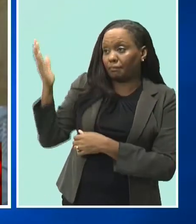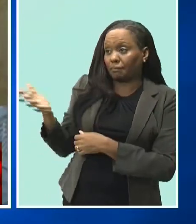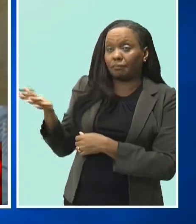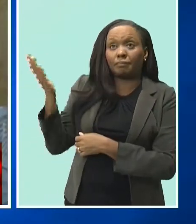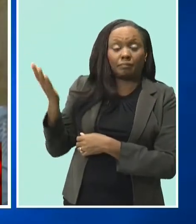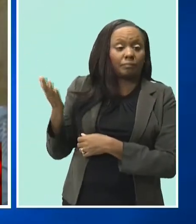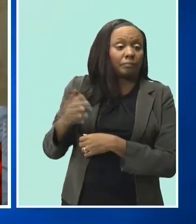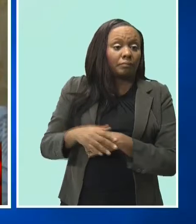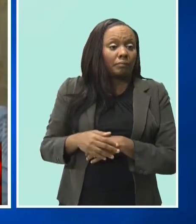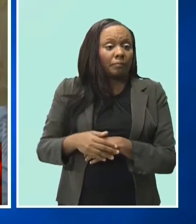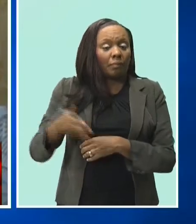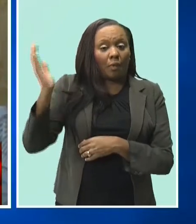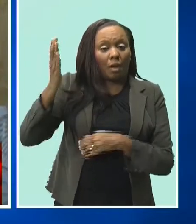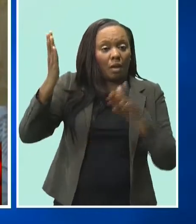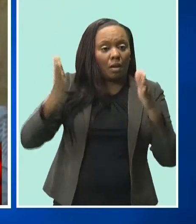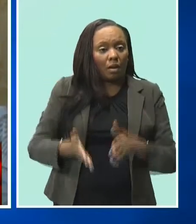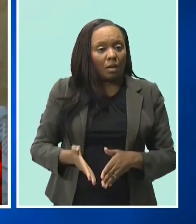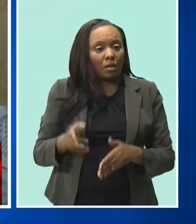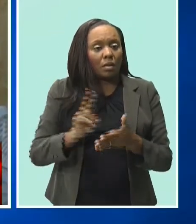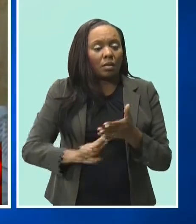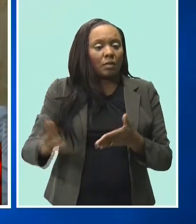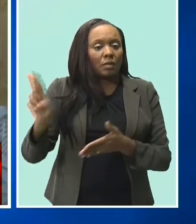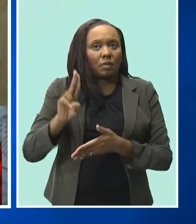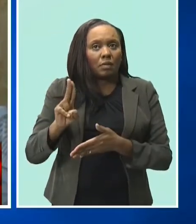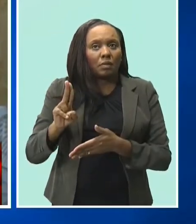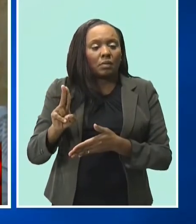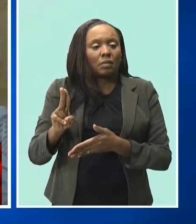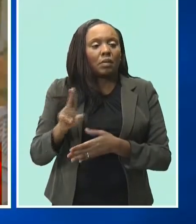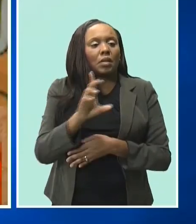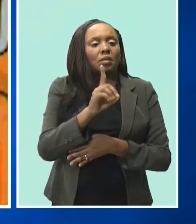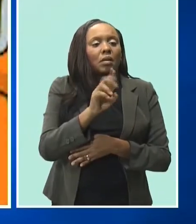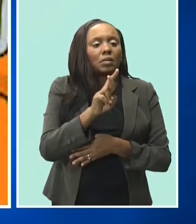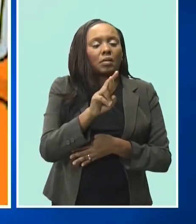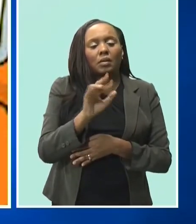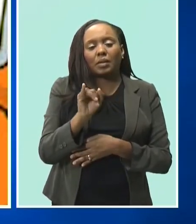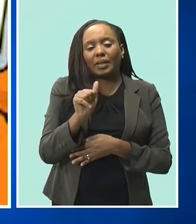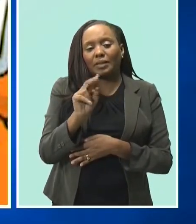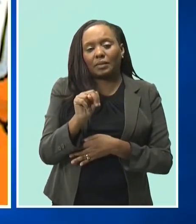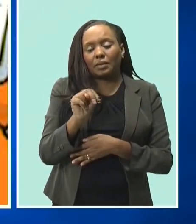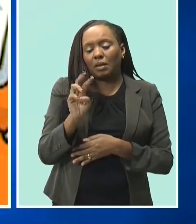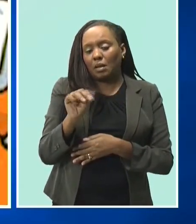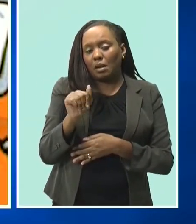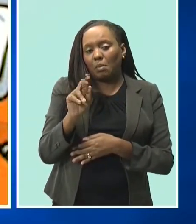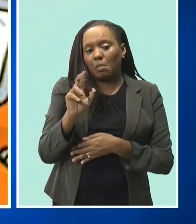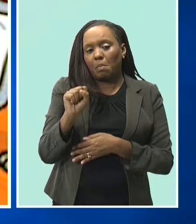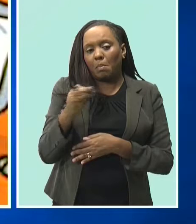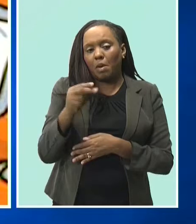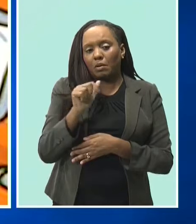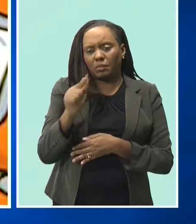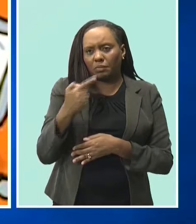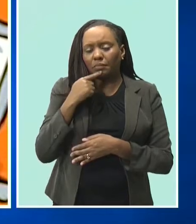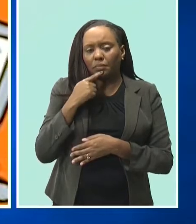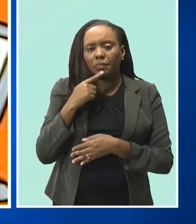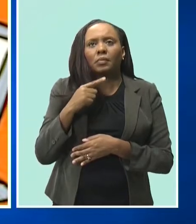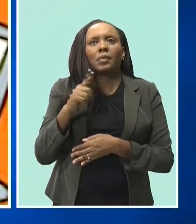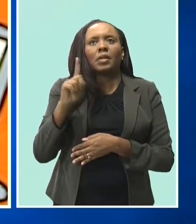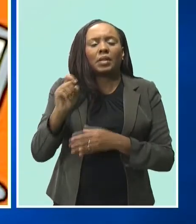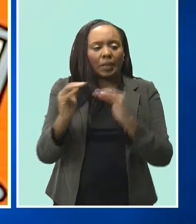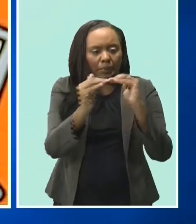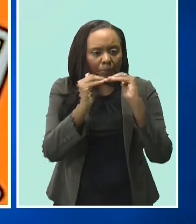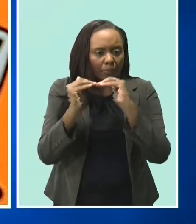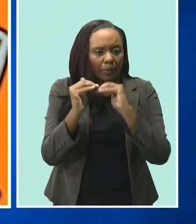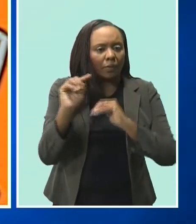vehicles are required to be sanitized before and after boarding passengers at the Oistins, Princess Alice, Fairchild Street,